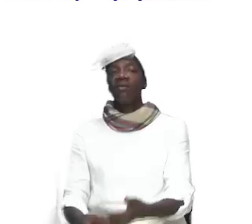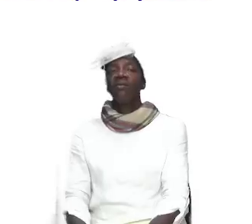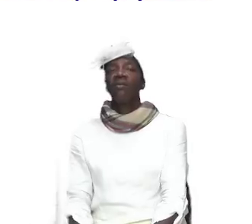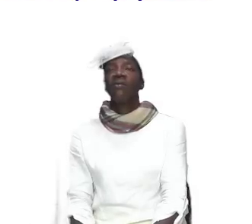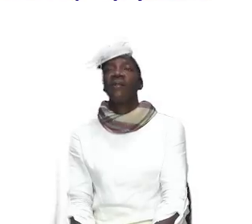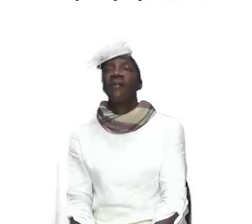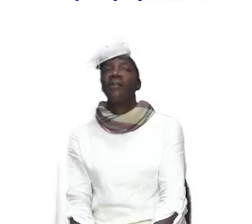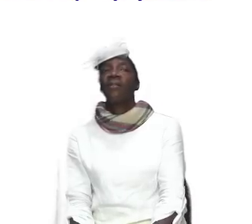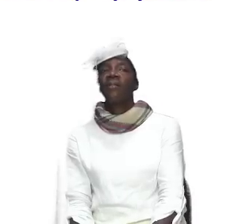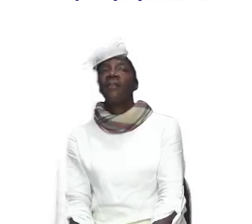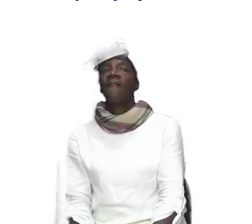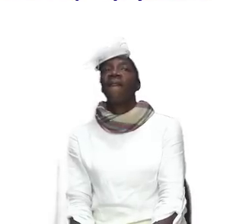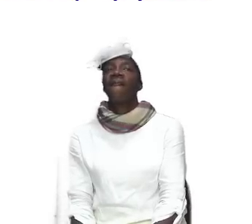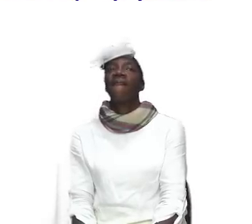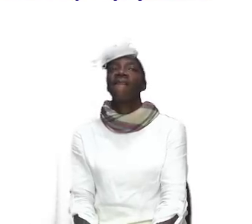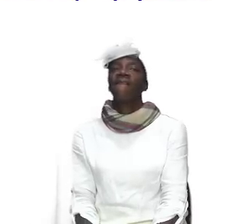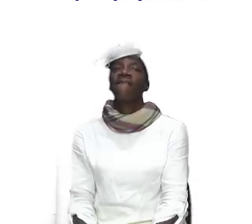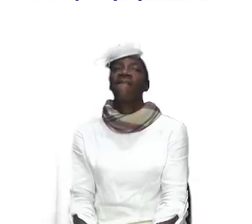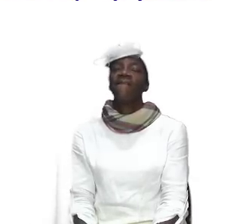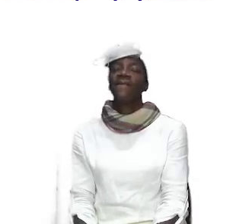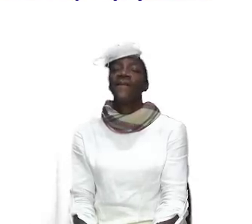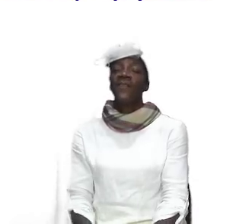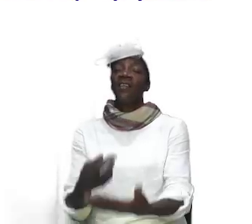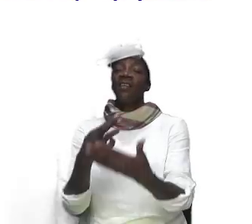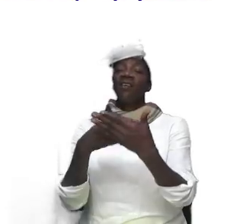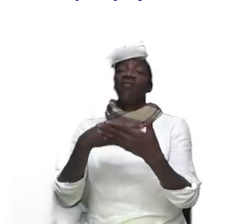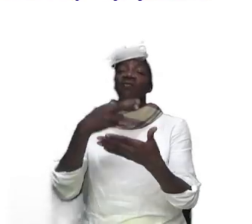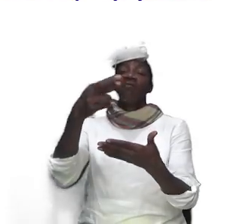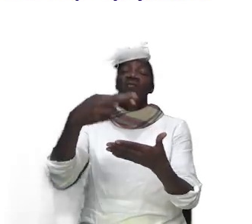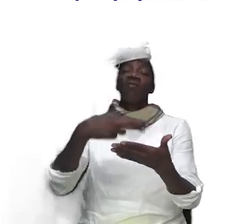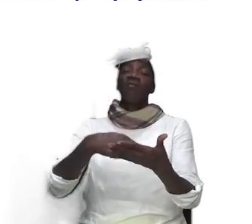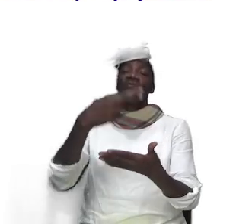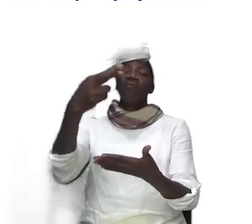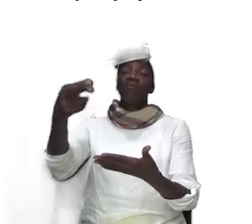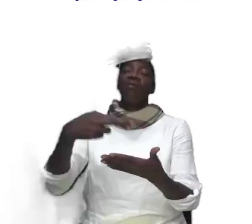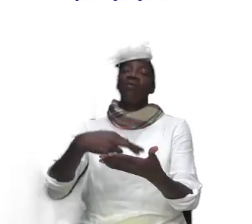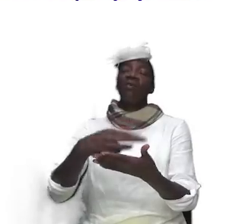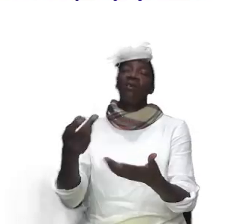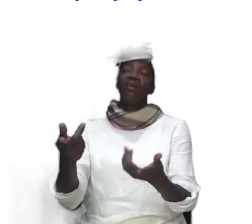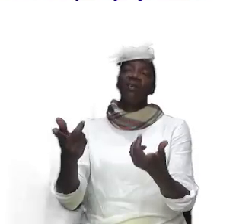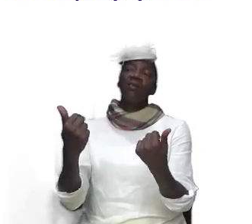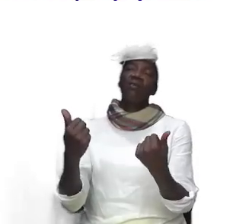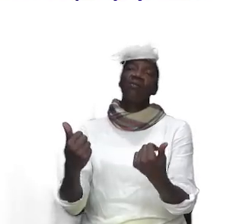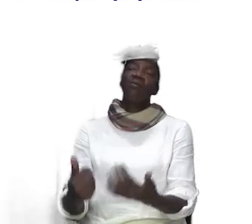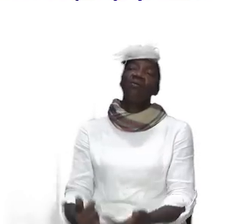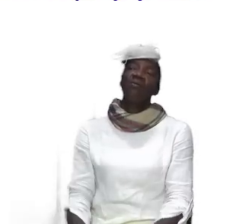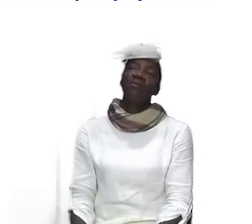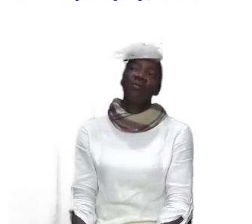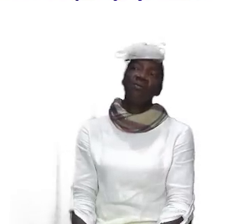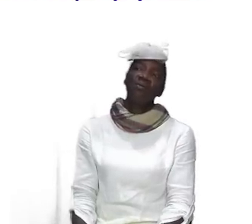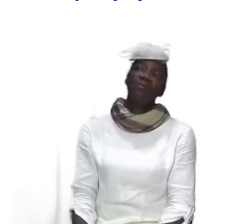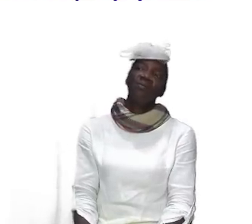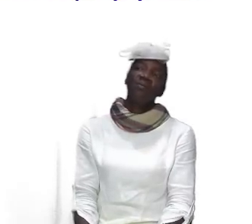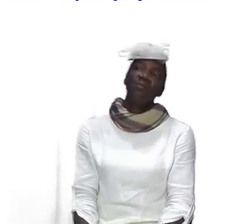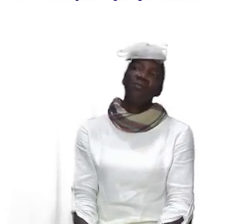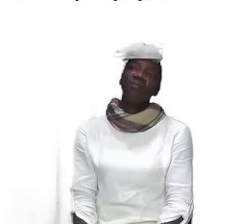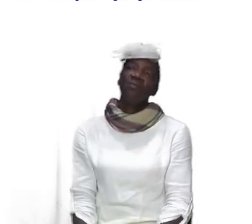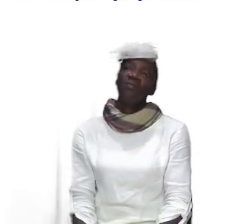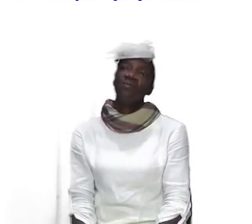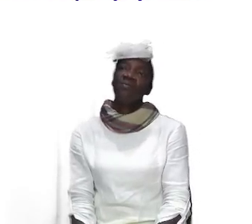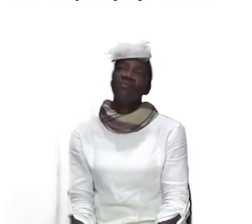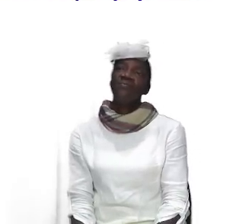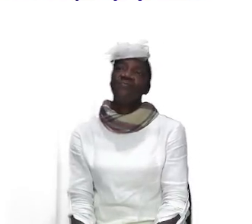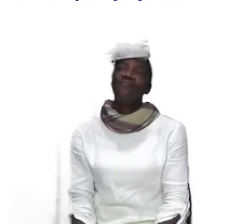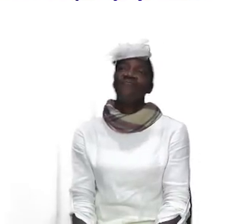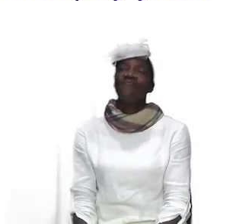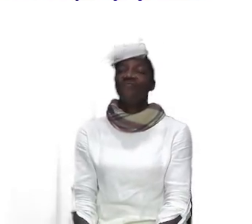will reward you. The reward is going to come. And in other scriptures, he talks about the reward you're going to